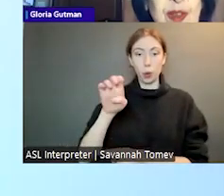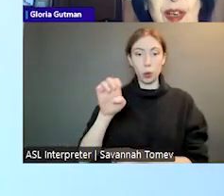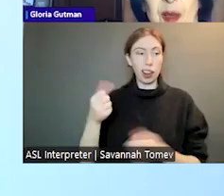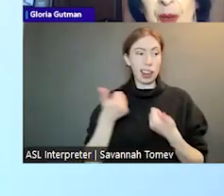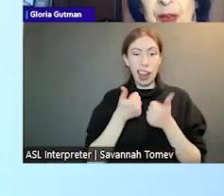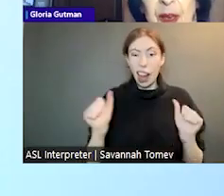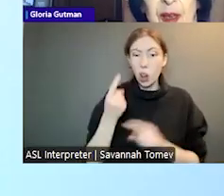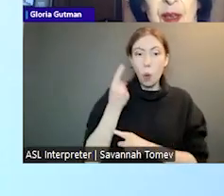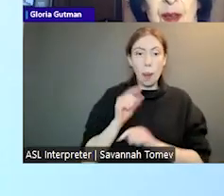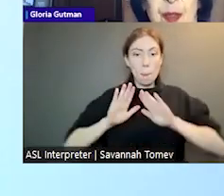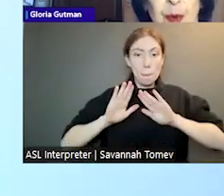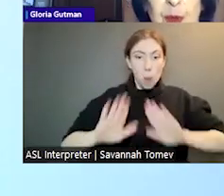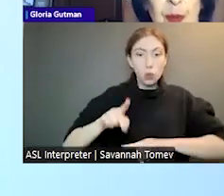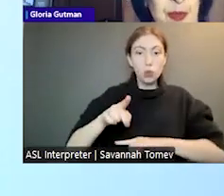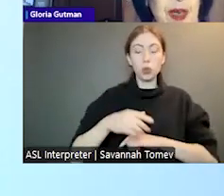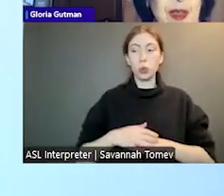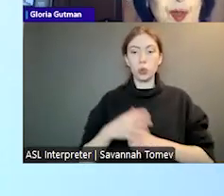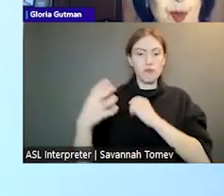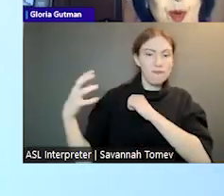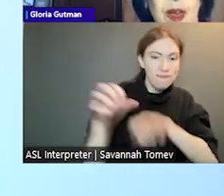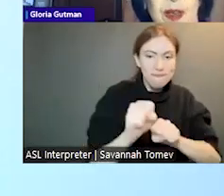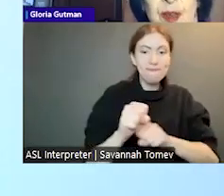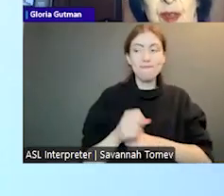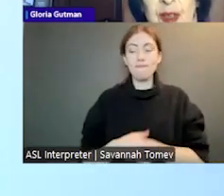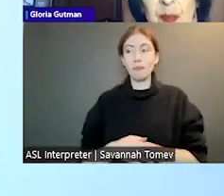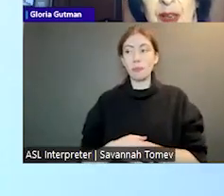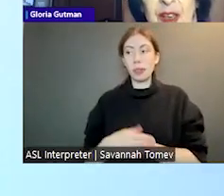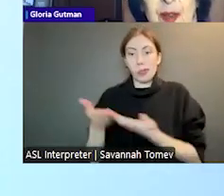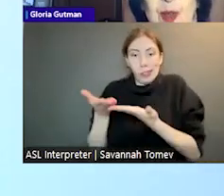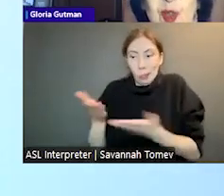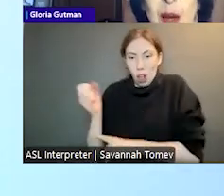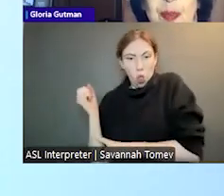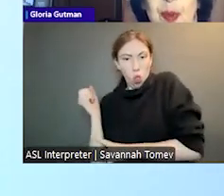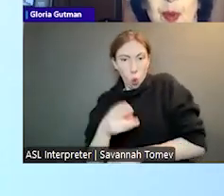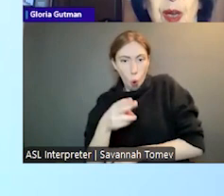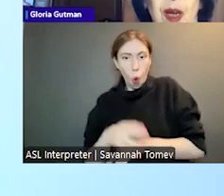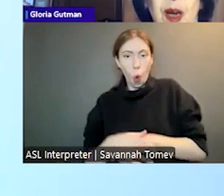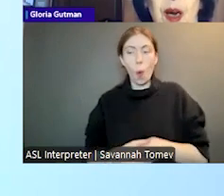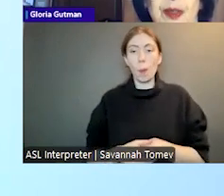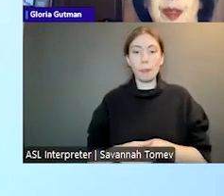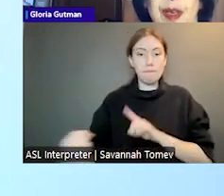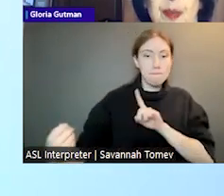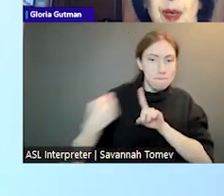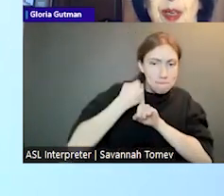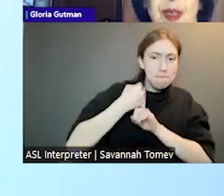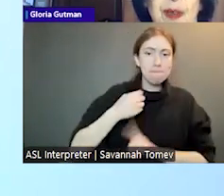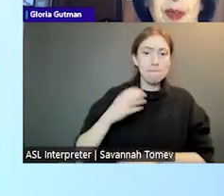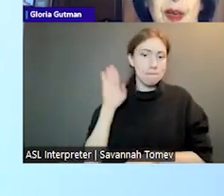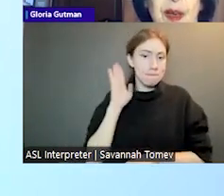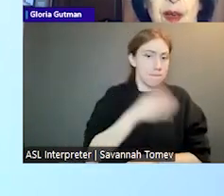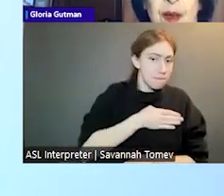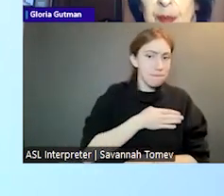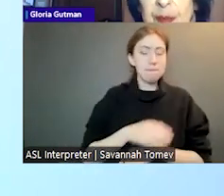you? Did anybody throw something at you? Did anybody hit or slap you? Did anybody